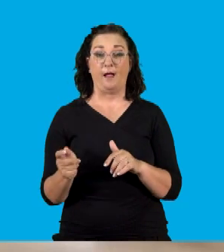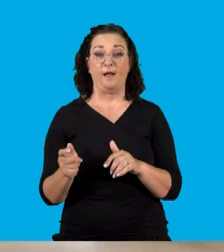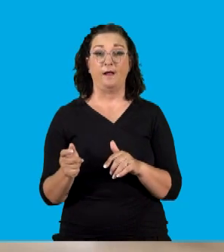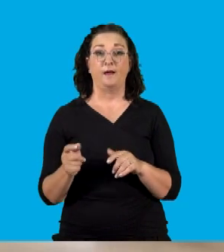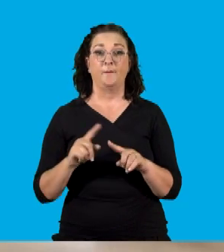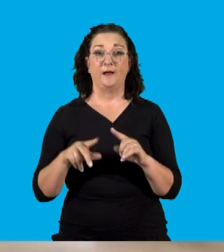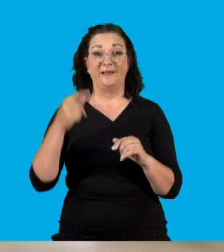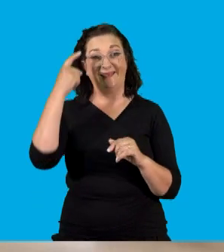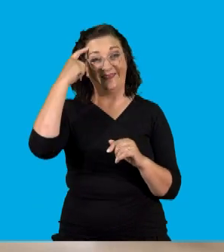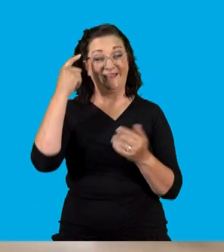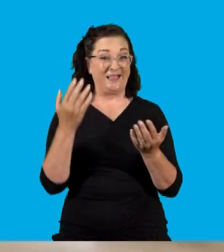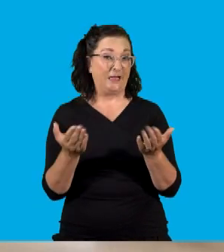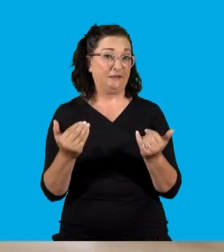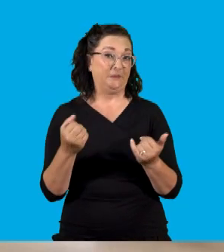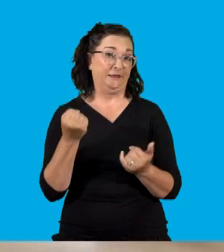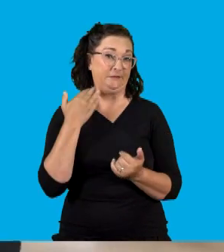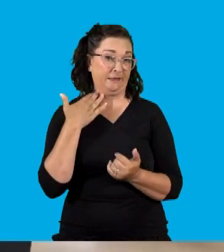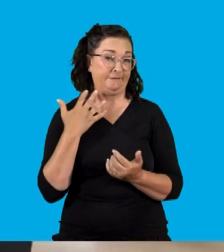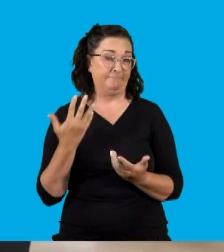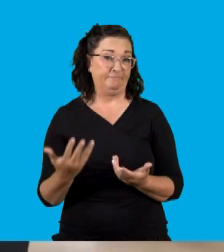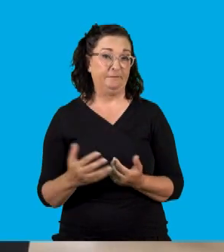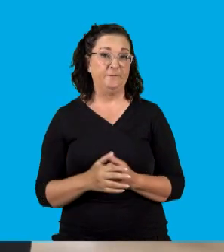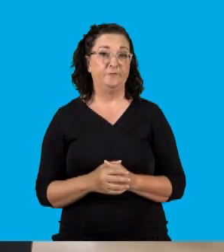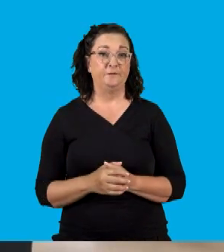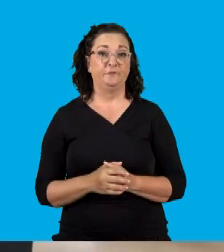the prices are going to be expensive for them.